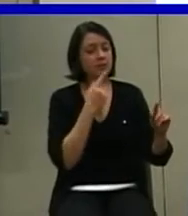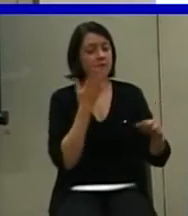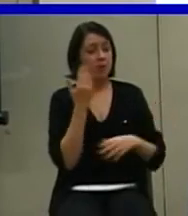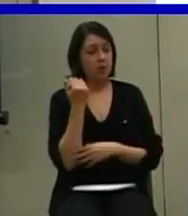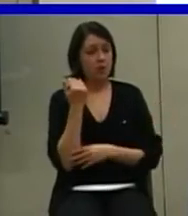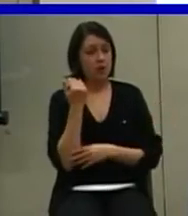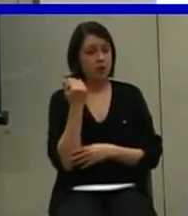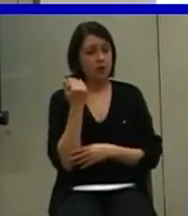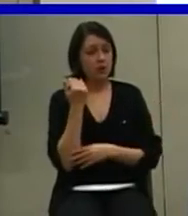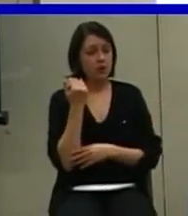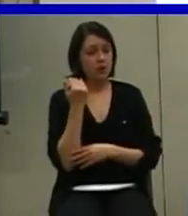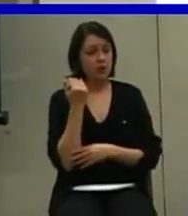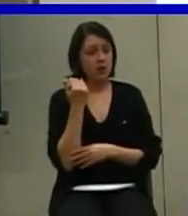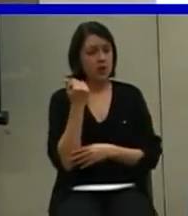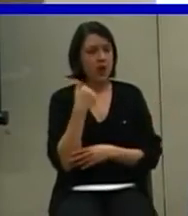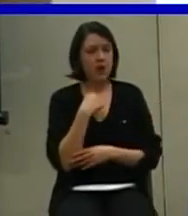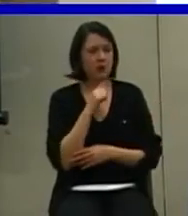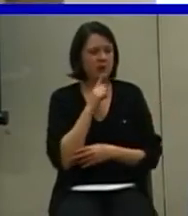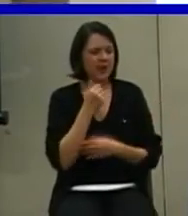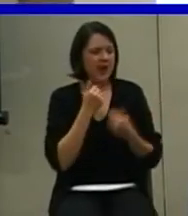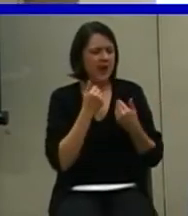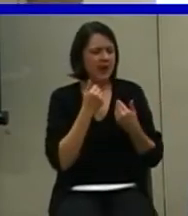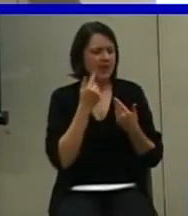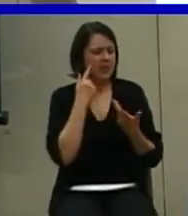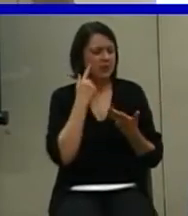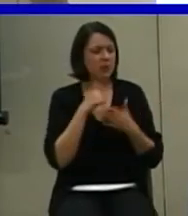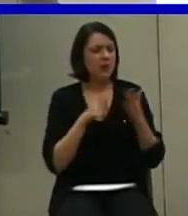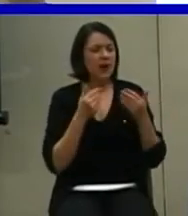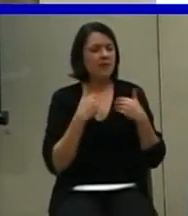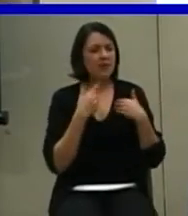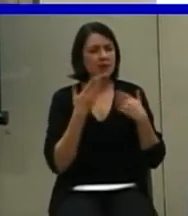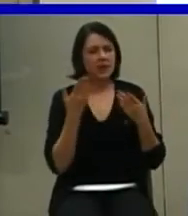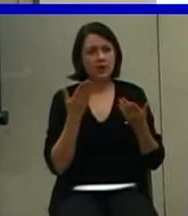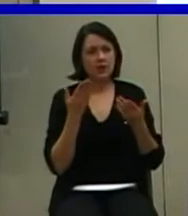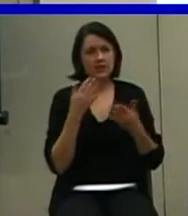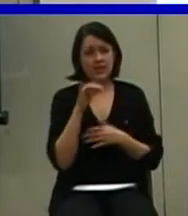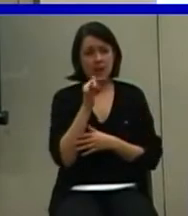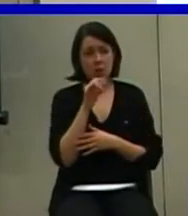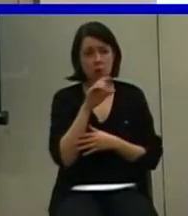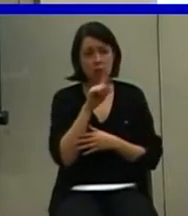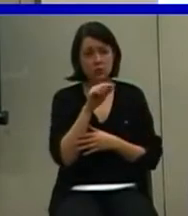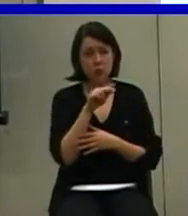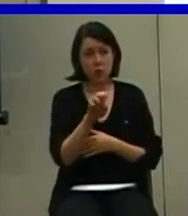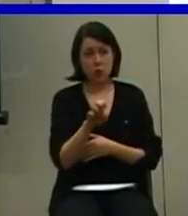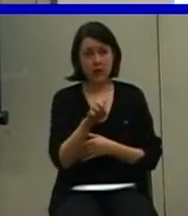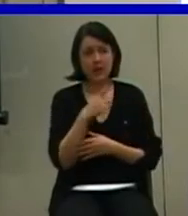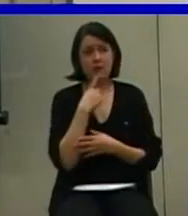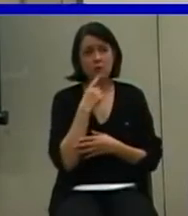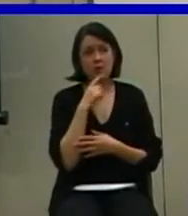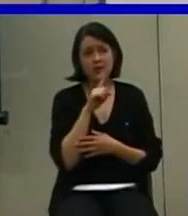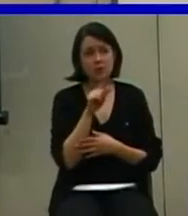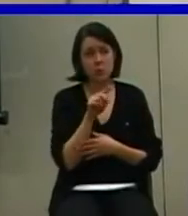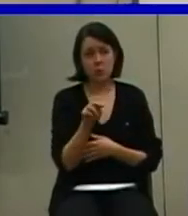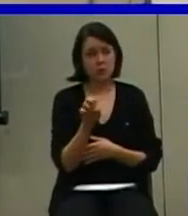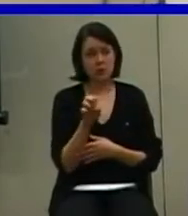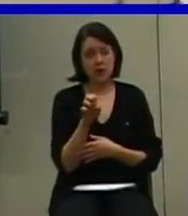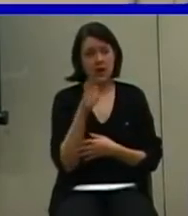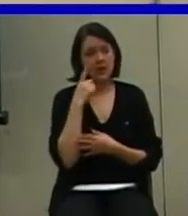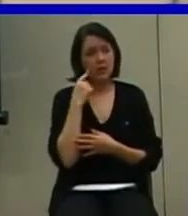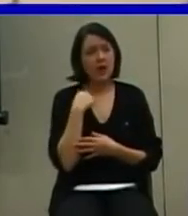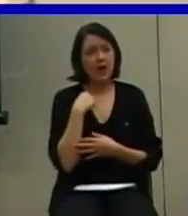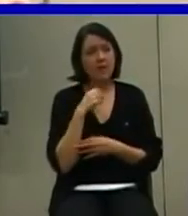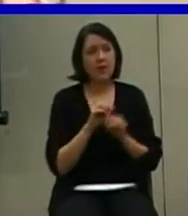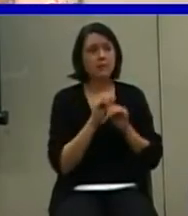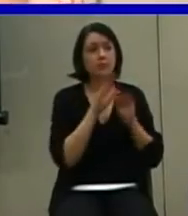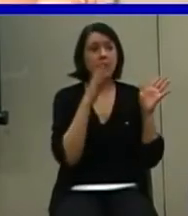before, I don't really think that what we have up here is a yellow zone and a red zone. I think we've got a